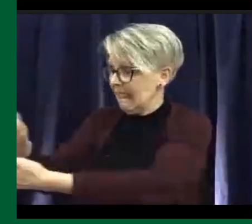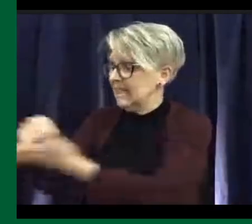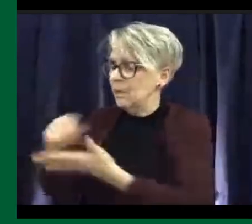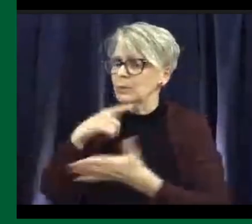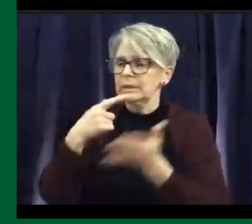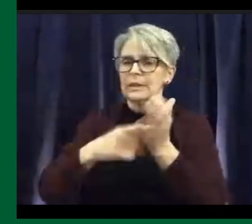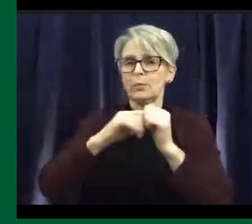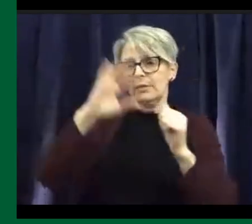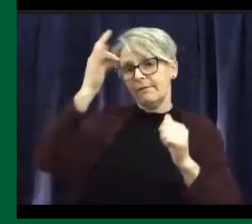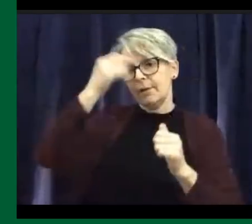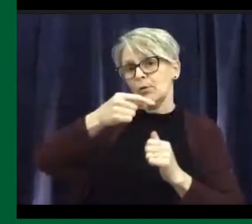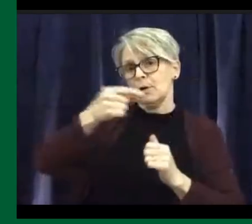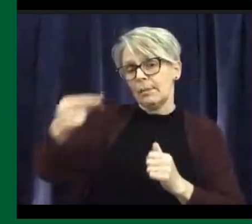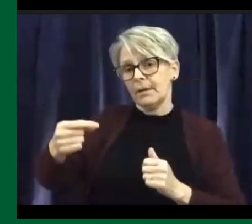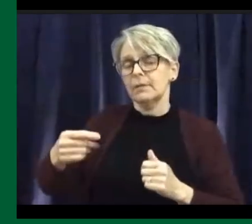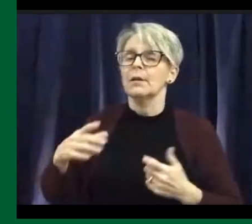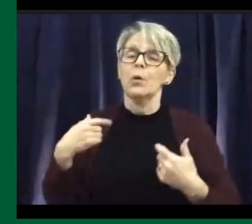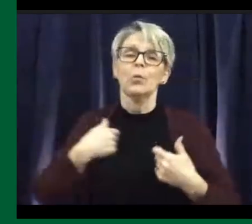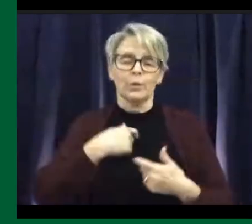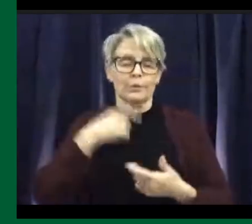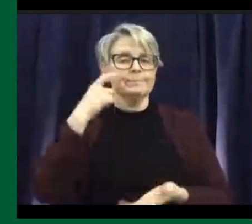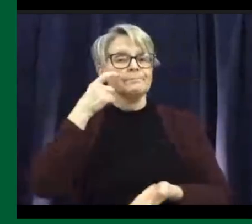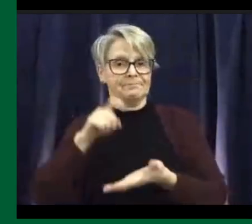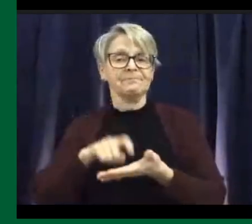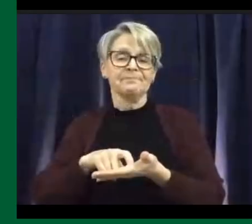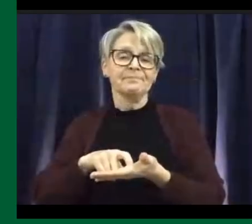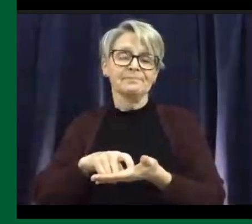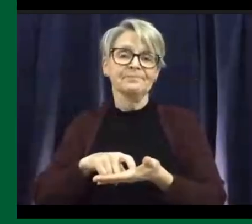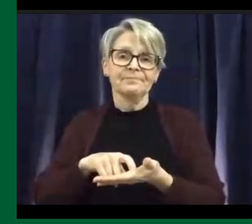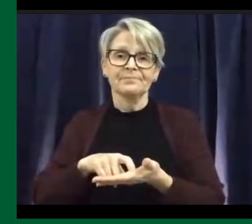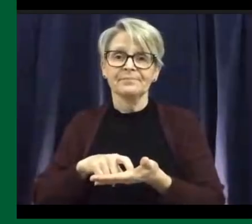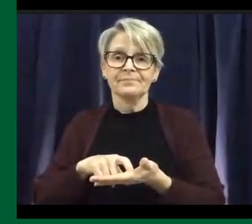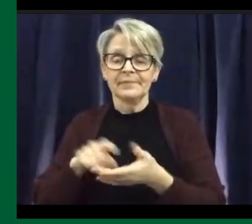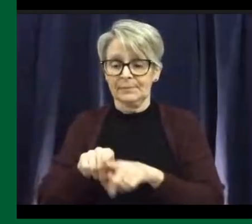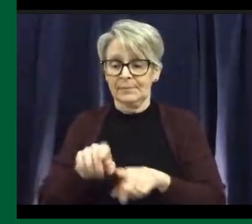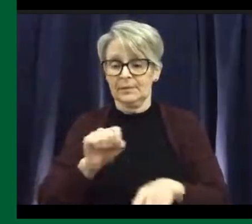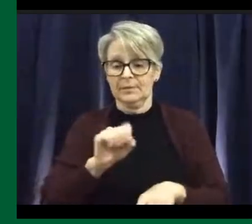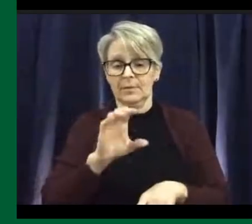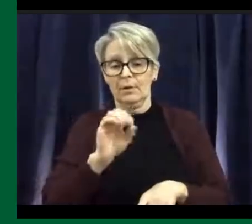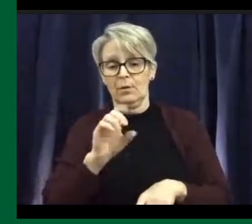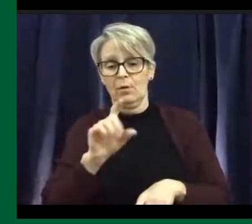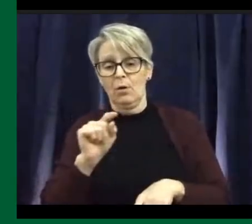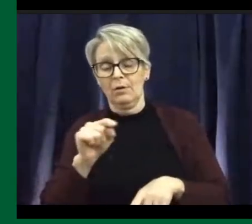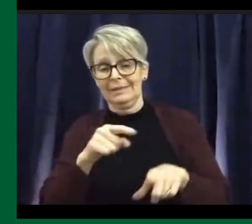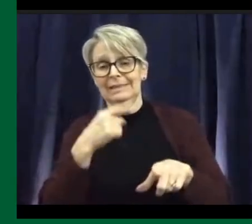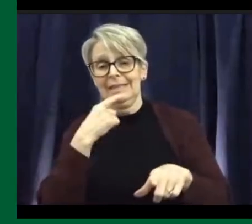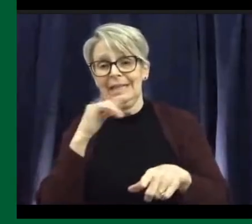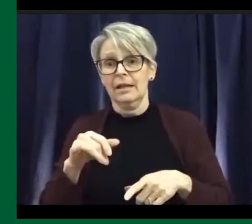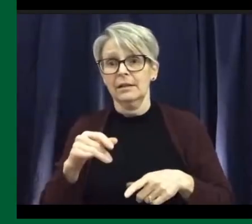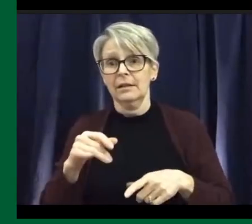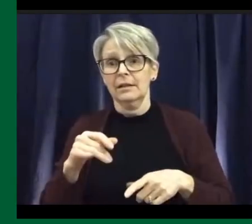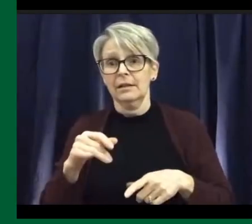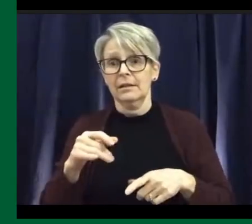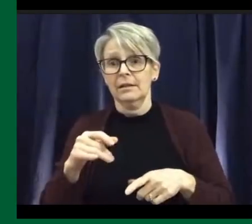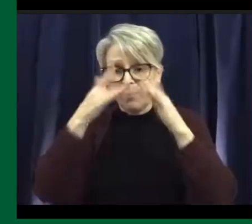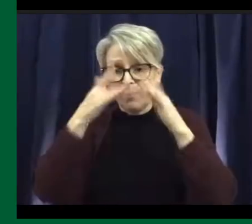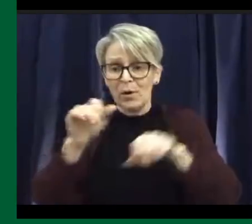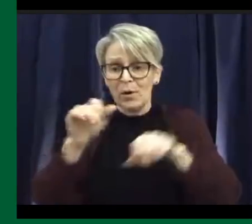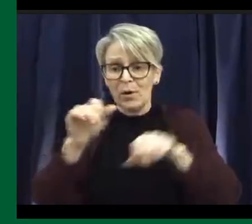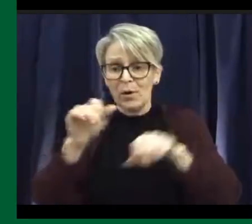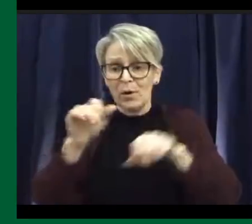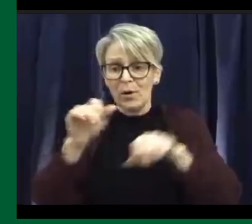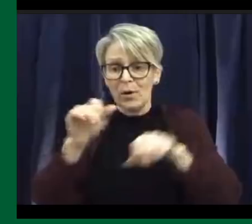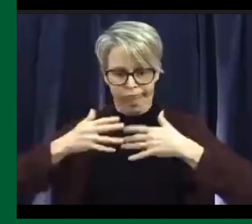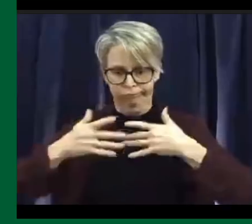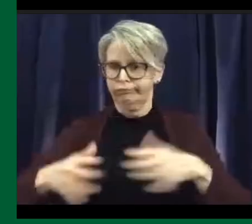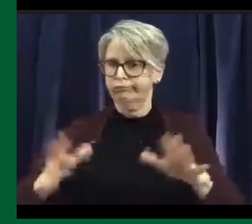we have to recognize, like Scott said, that, essential workers have been working right from day one of the pandemic,